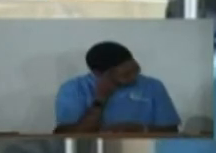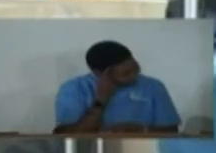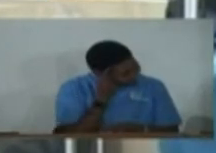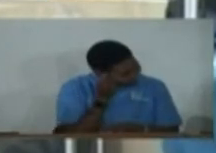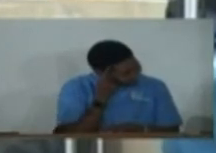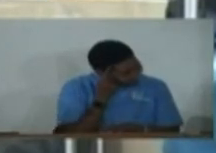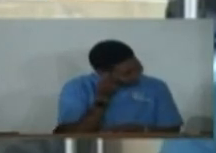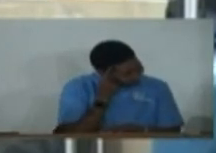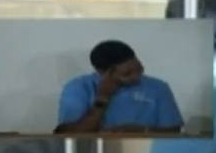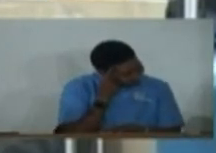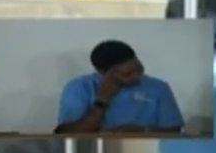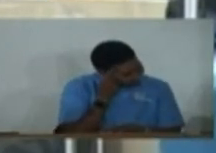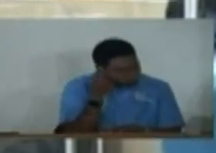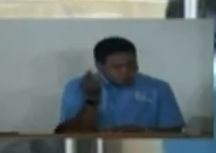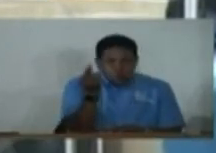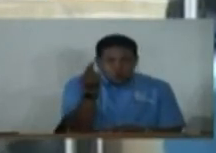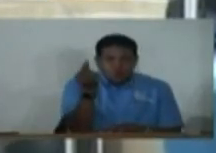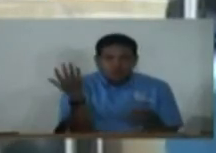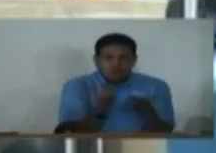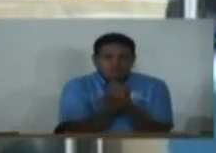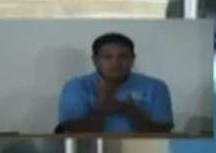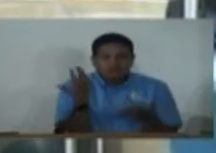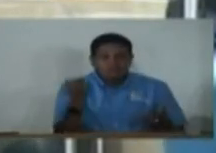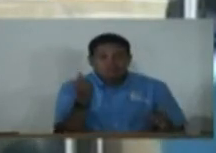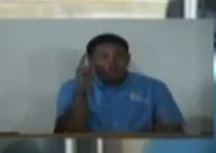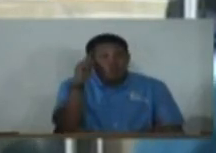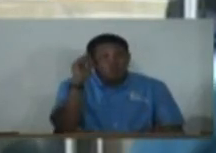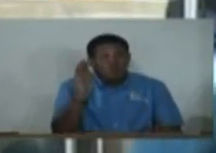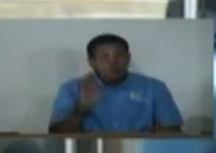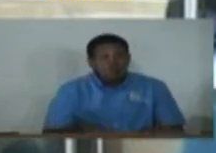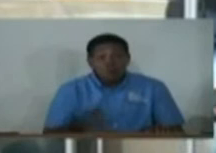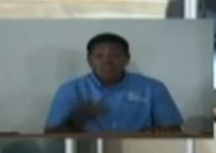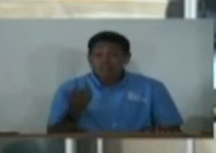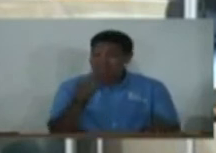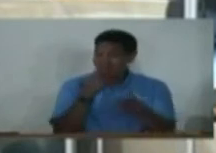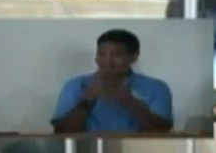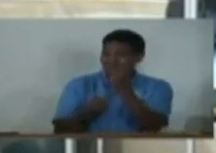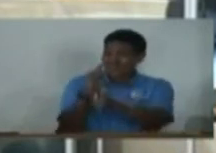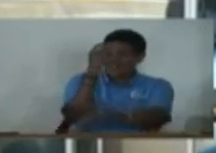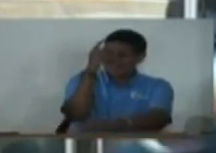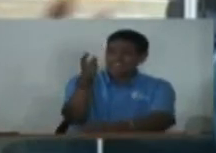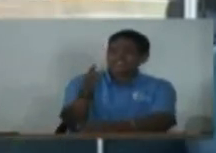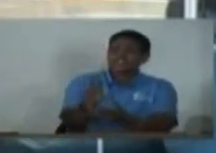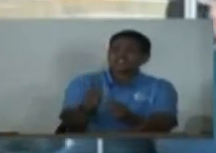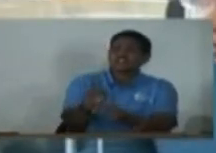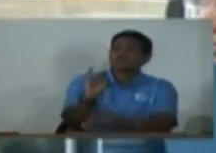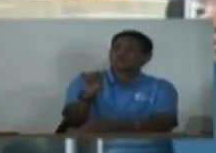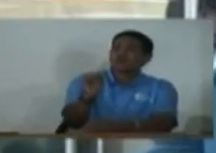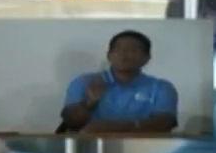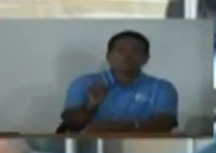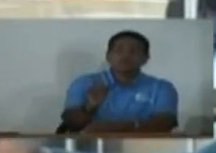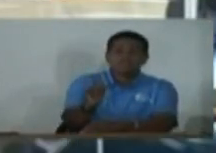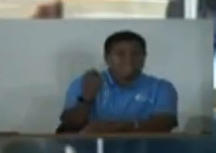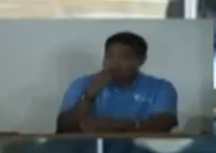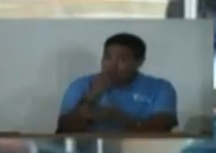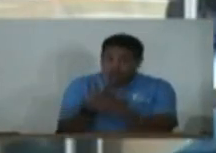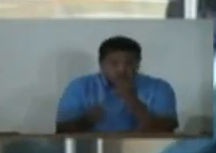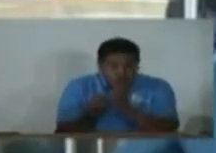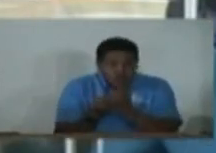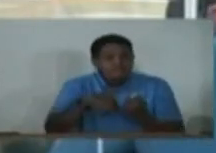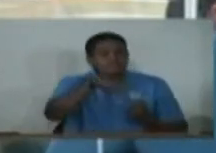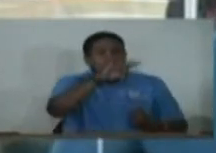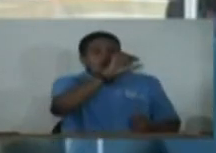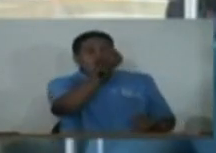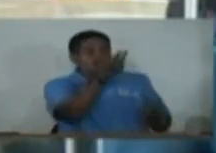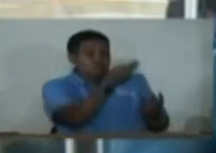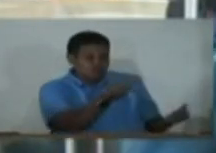Use your best sense. You may not trust the government, find another source that is reputable.